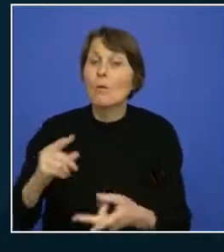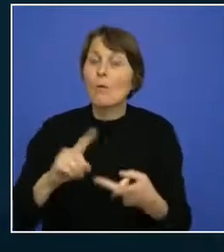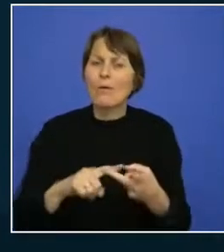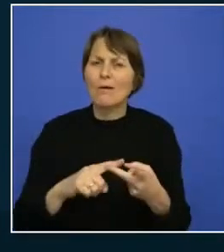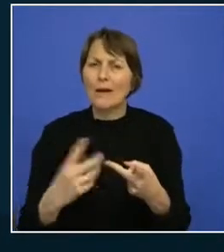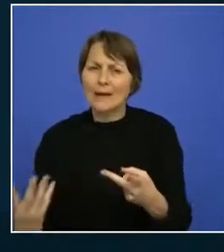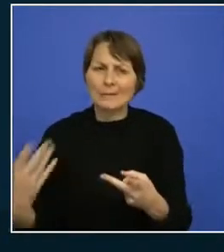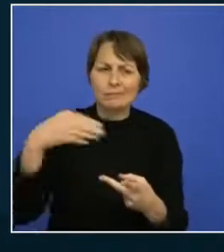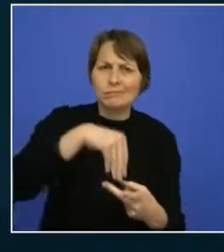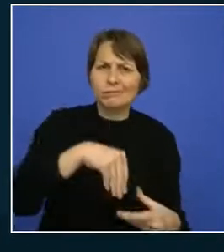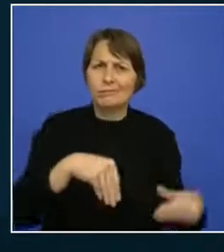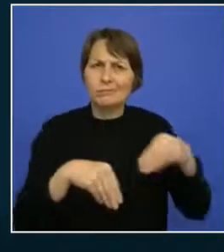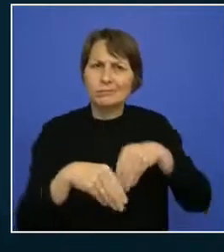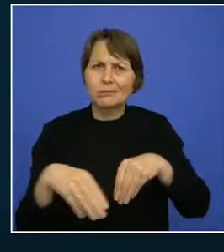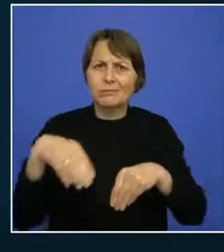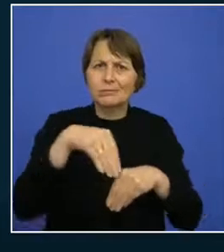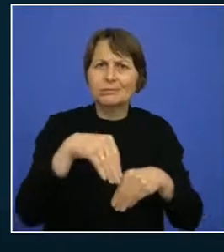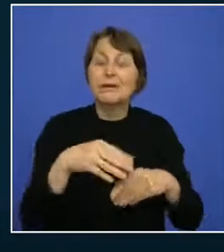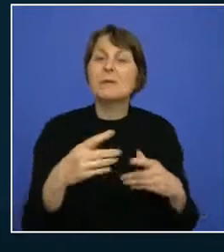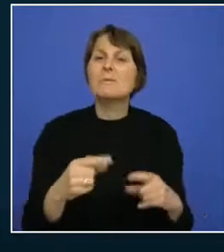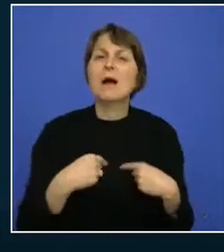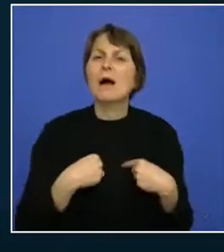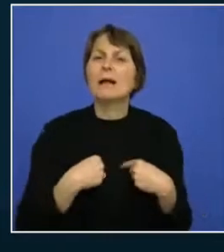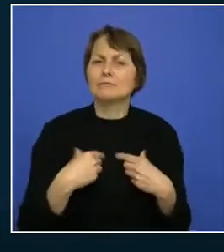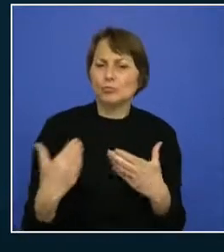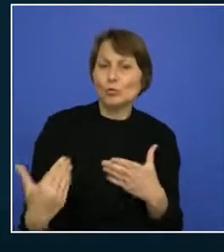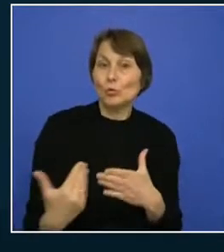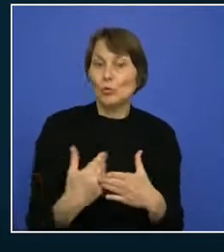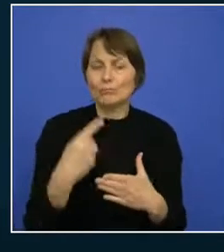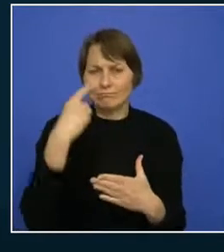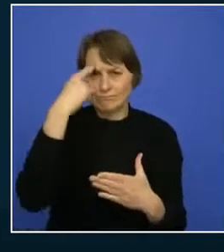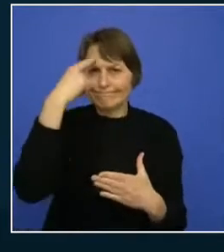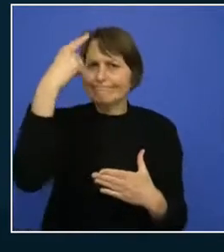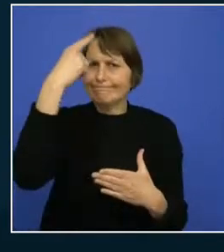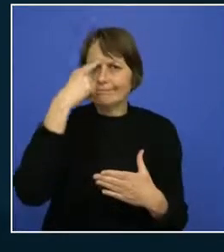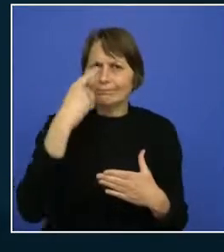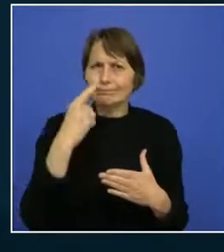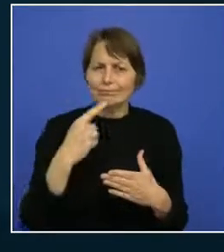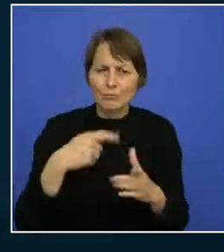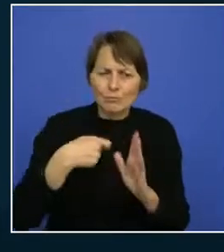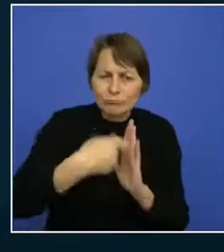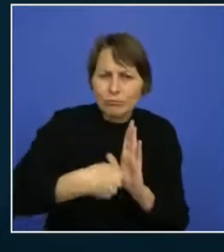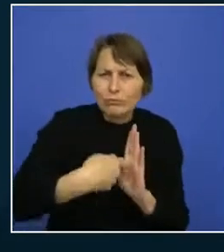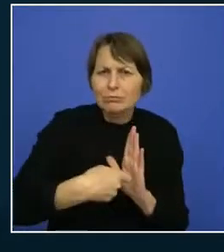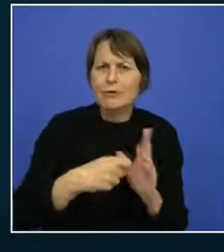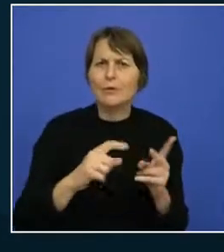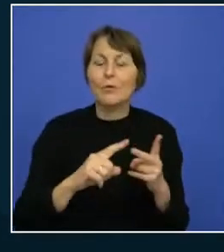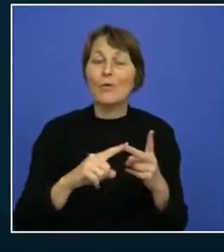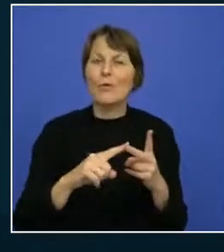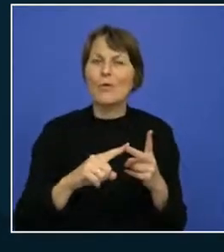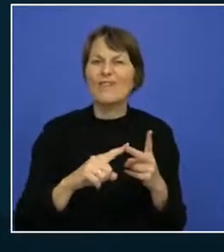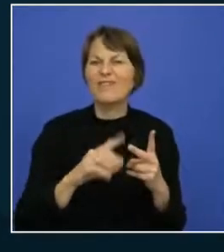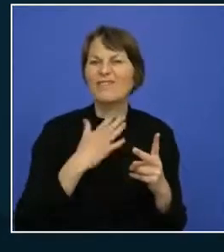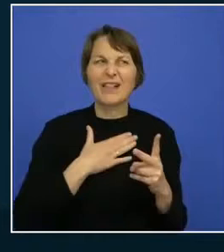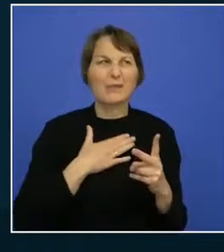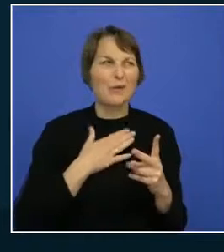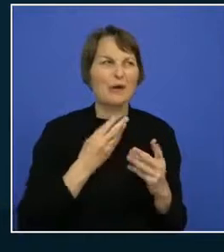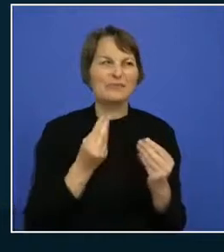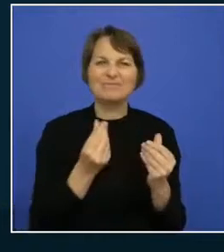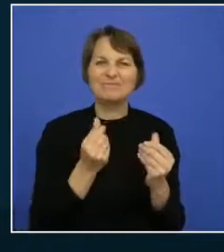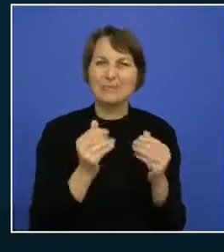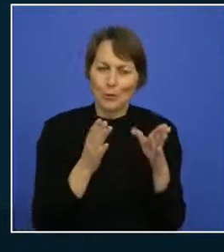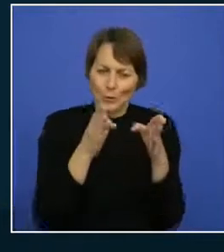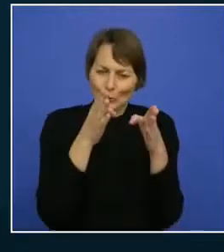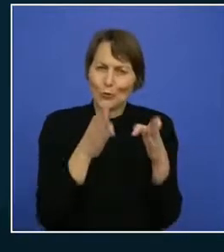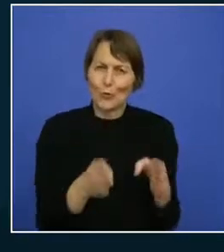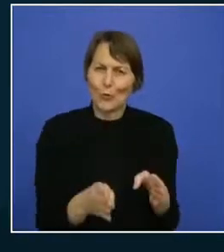not just commercial other new projects, but also a more humane usage